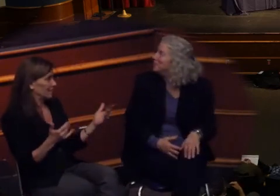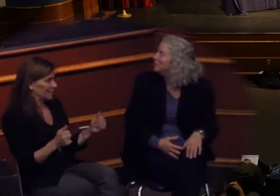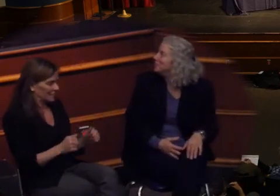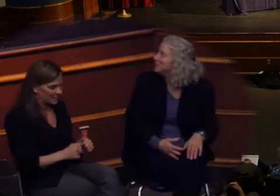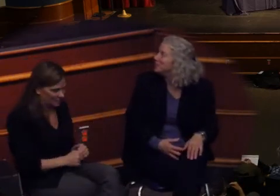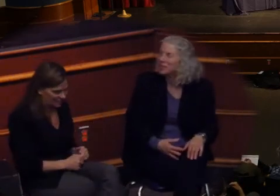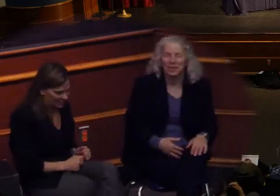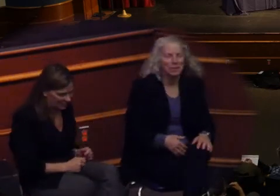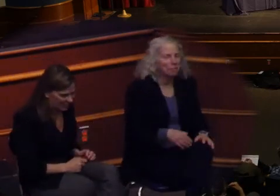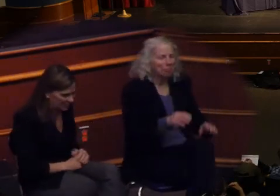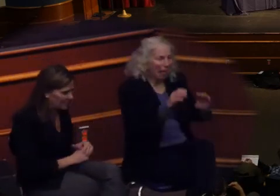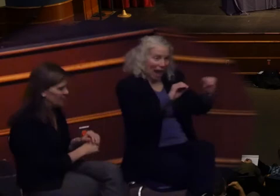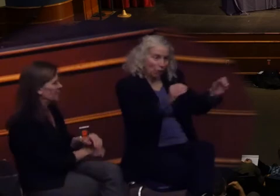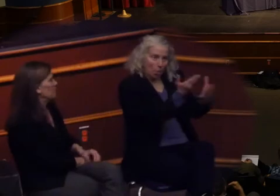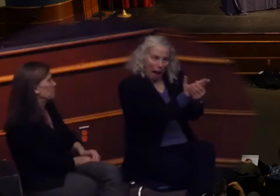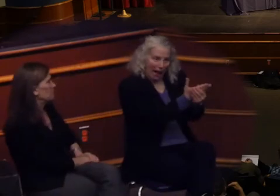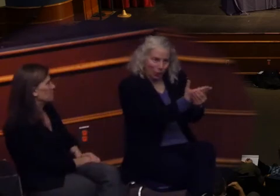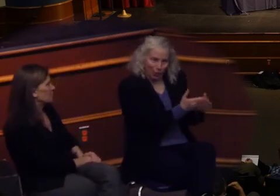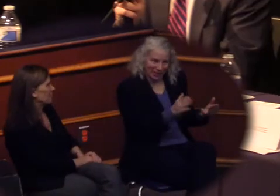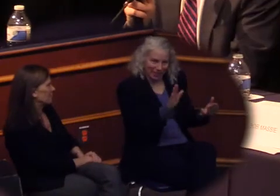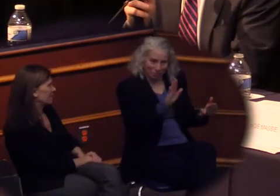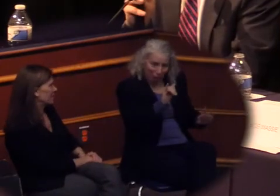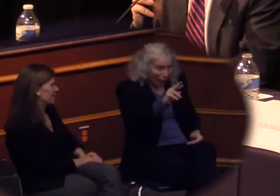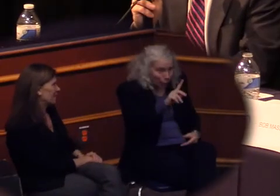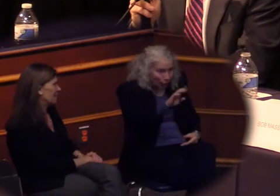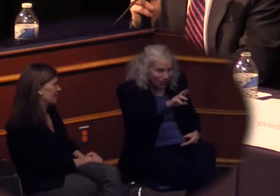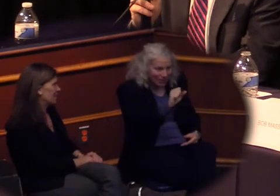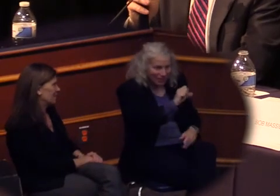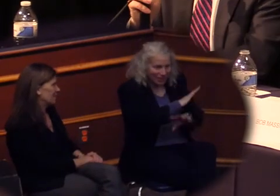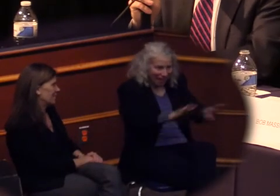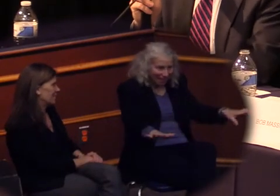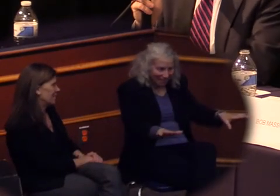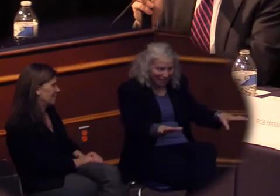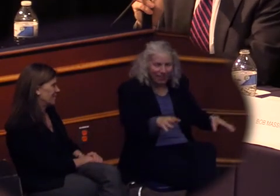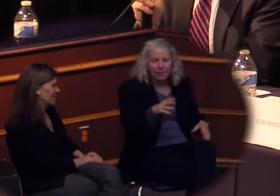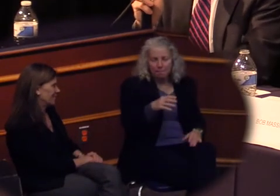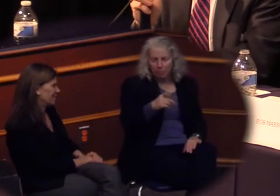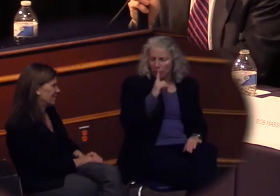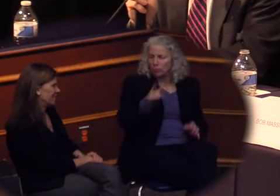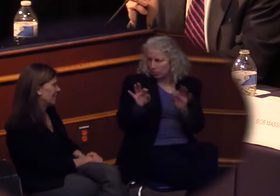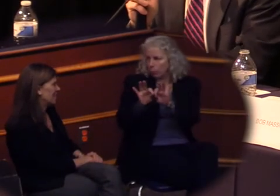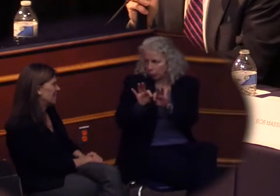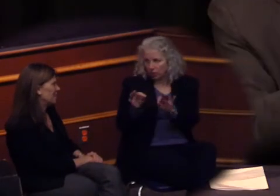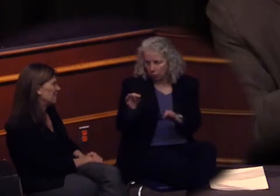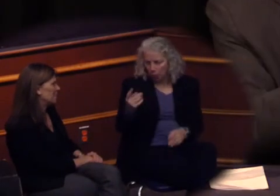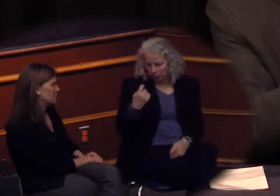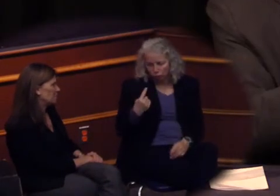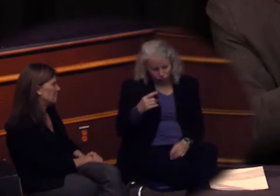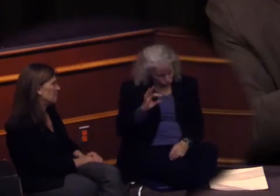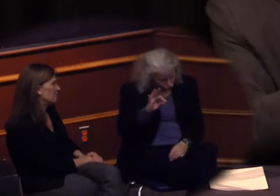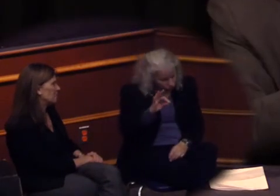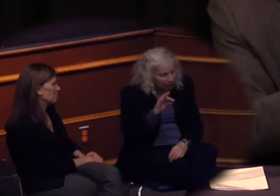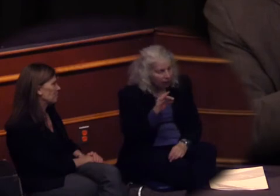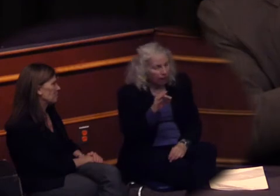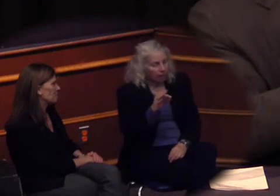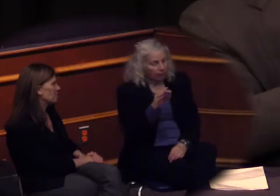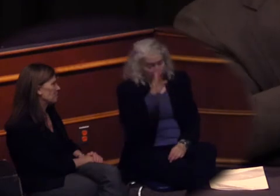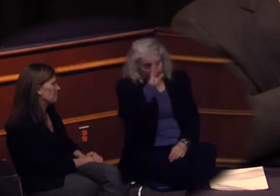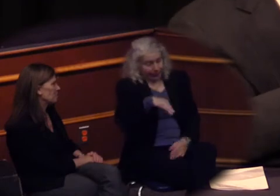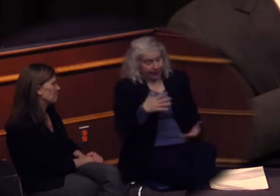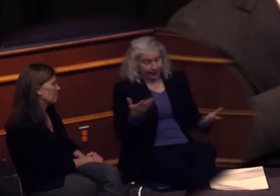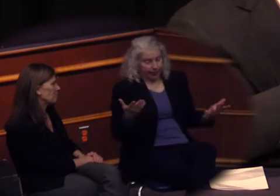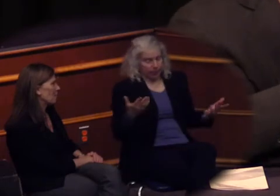I have no binders. No binders. It's a really important question, though, because, look,